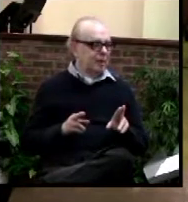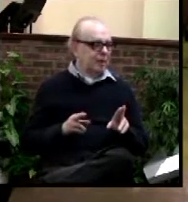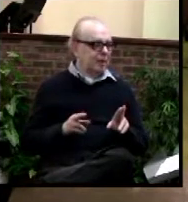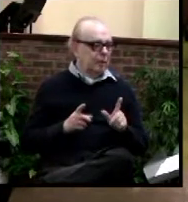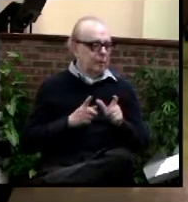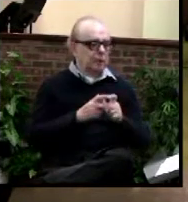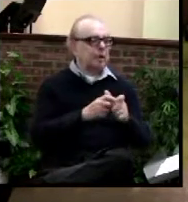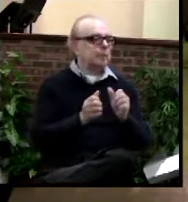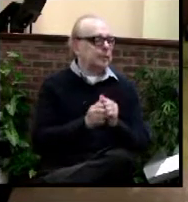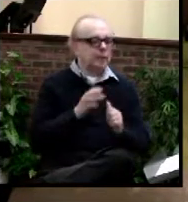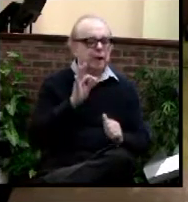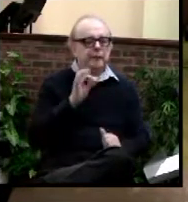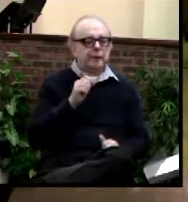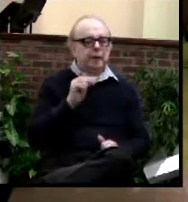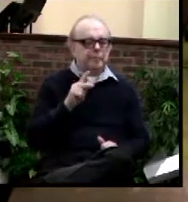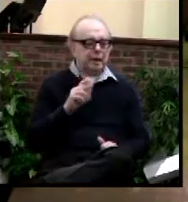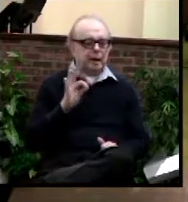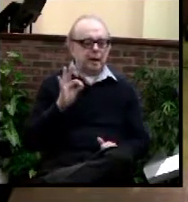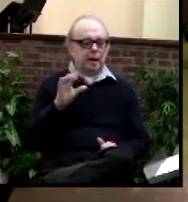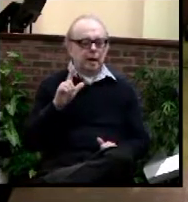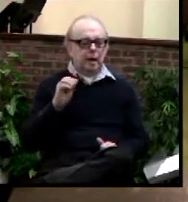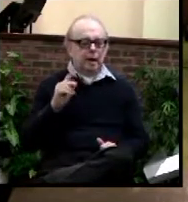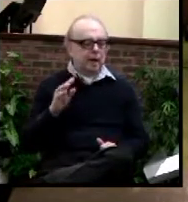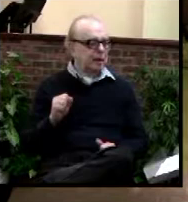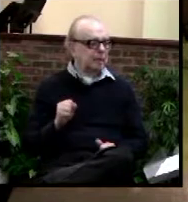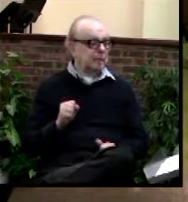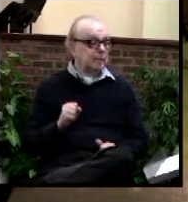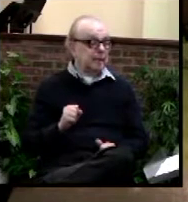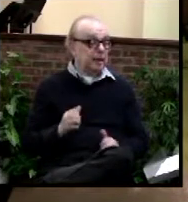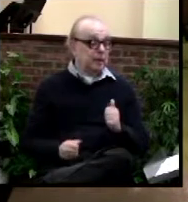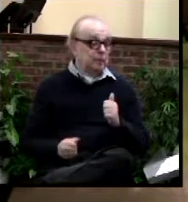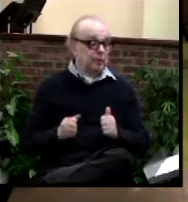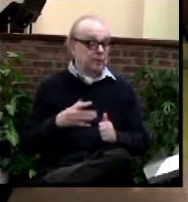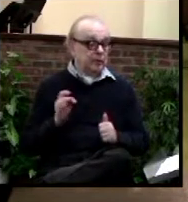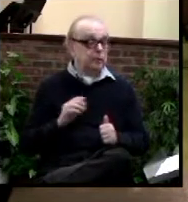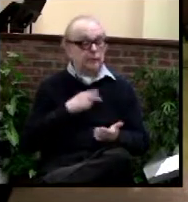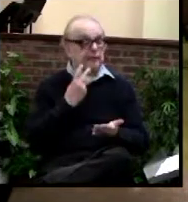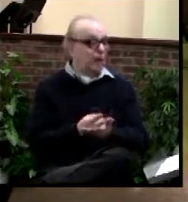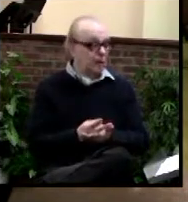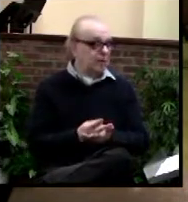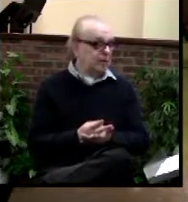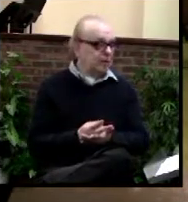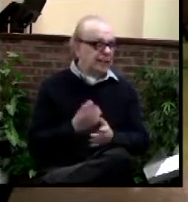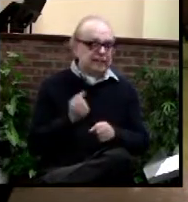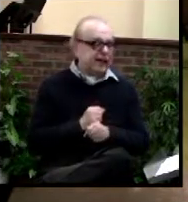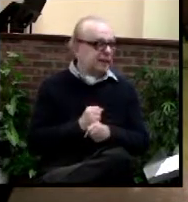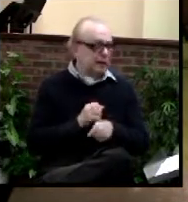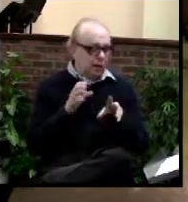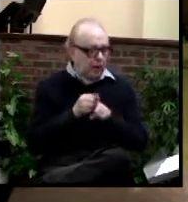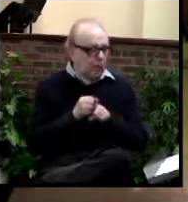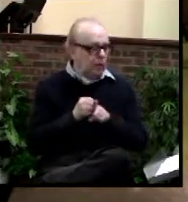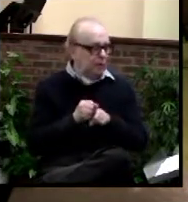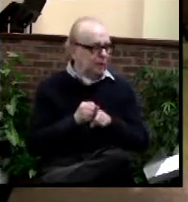flip-flops. Because more than likely, you're going to fall. You can't get any traction in a pair of